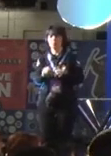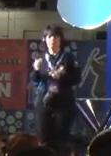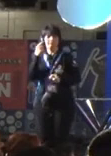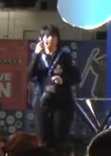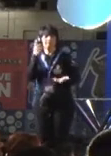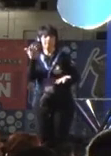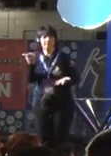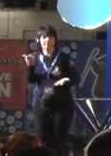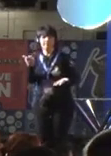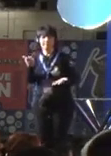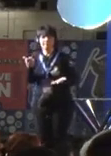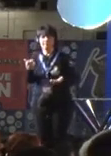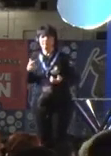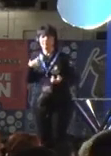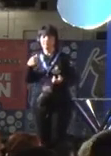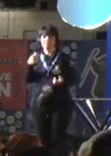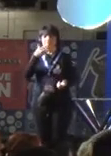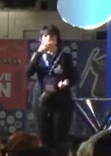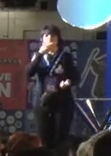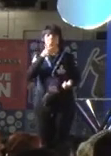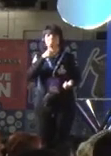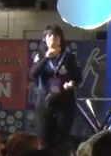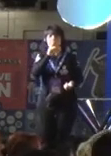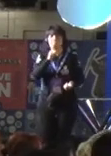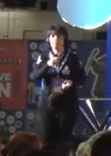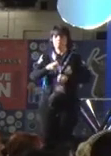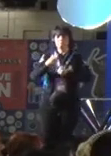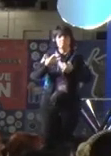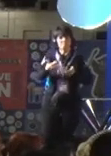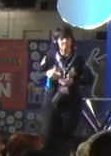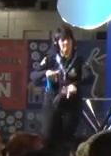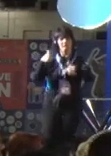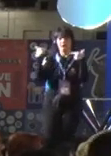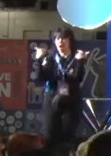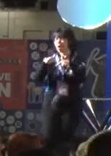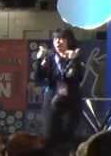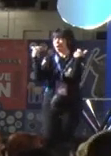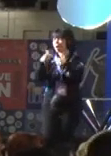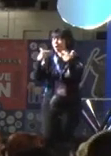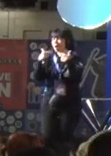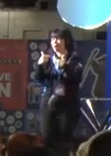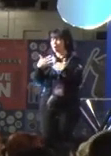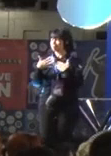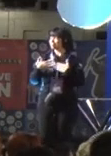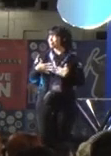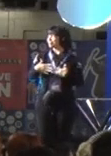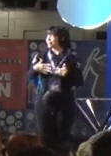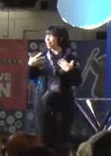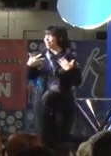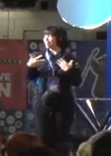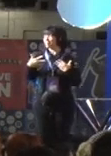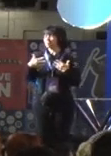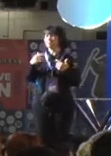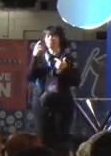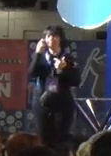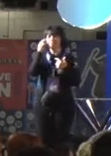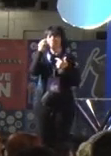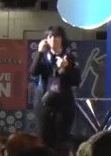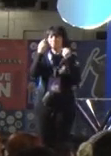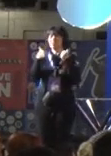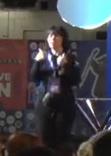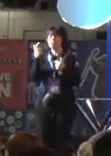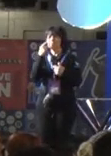so iconic. He was so funny and so friendly. And I thought that this was something he could do, which would be a